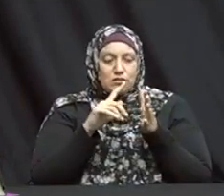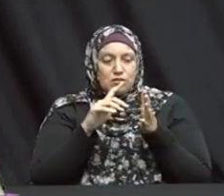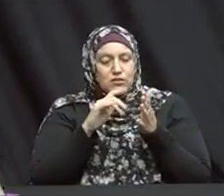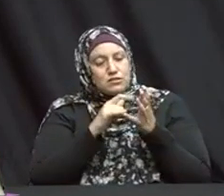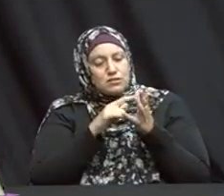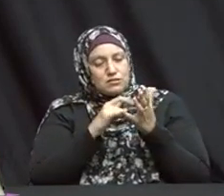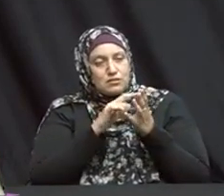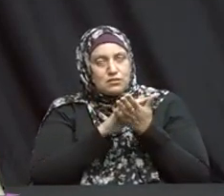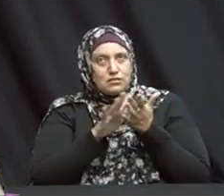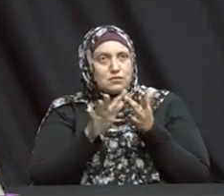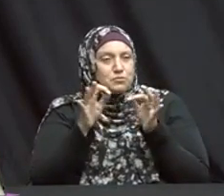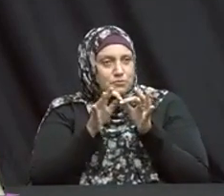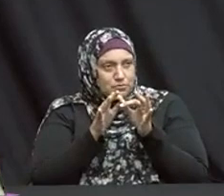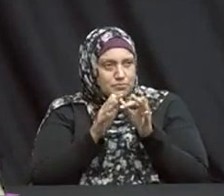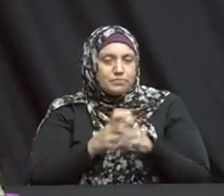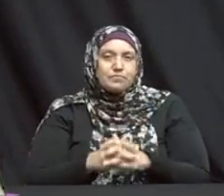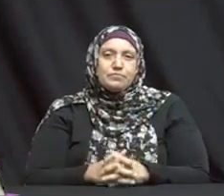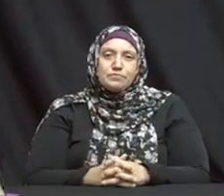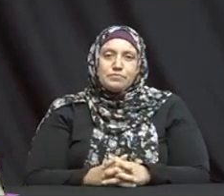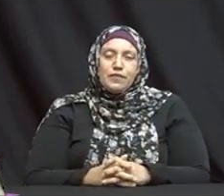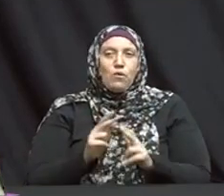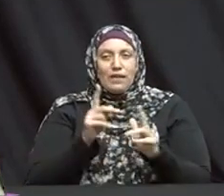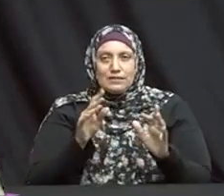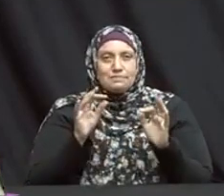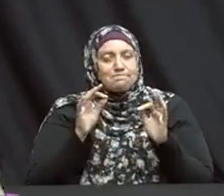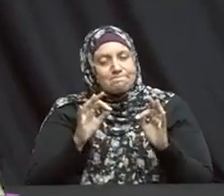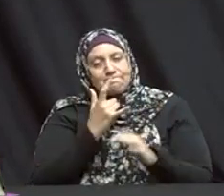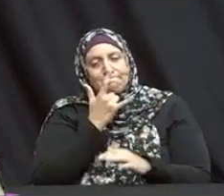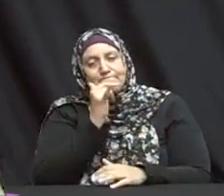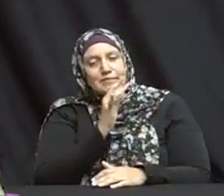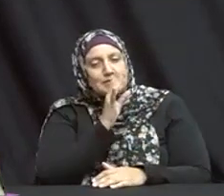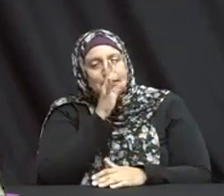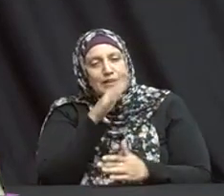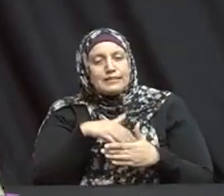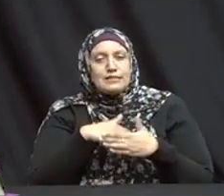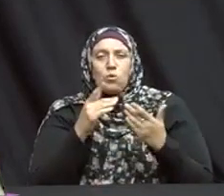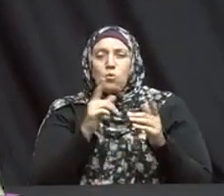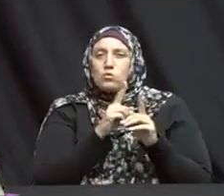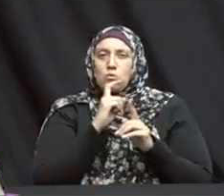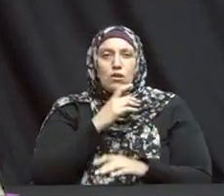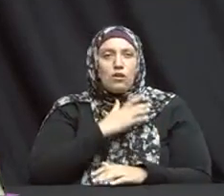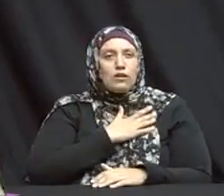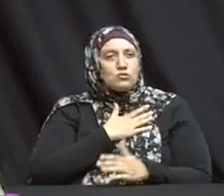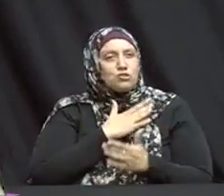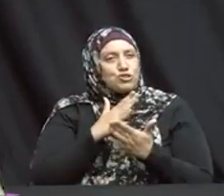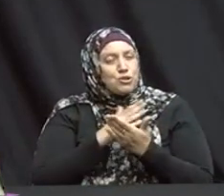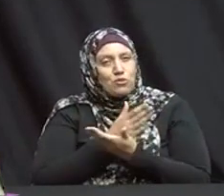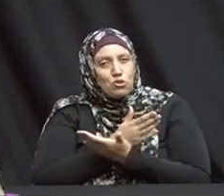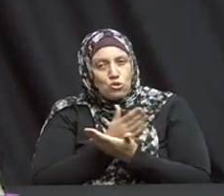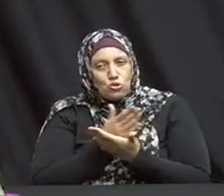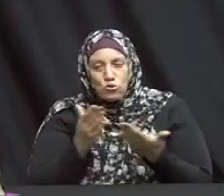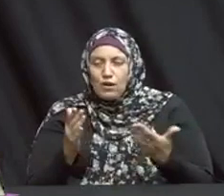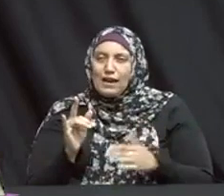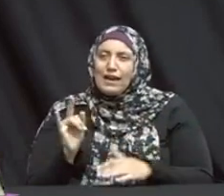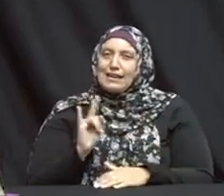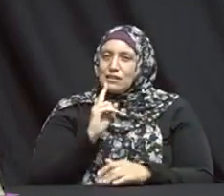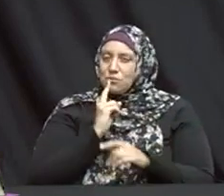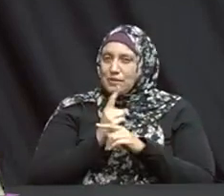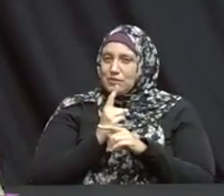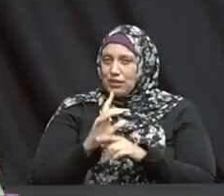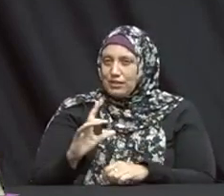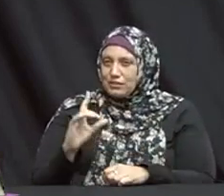ta'ala farajahu sharif, on this sad occasion. And also, I'd like to share with you a hadith that I mentioned last week. I mentioned